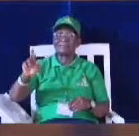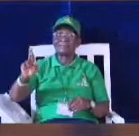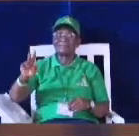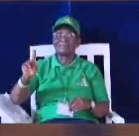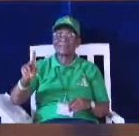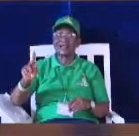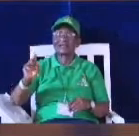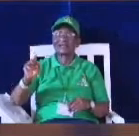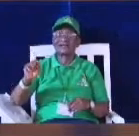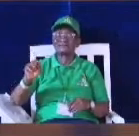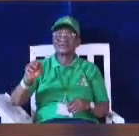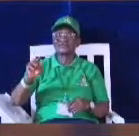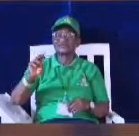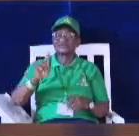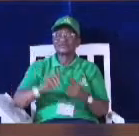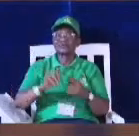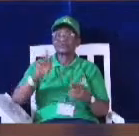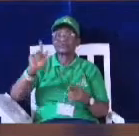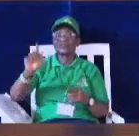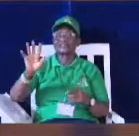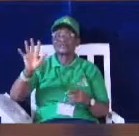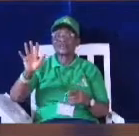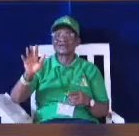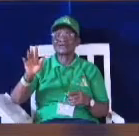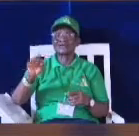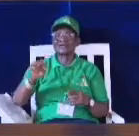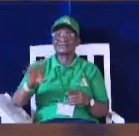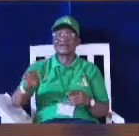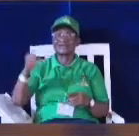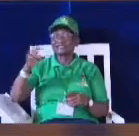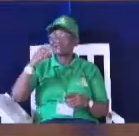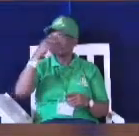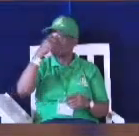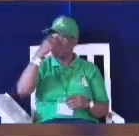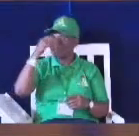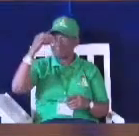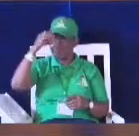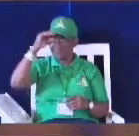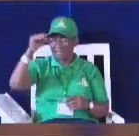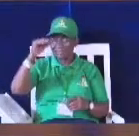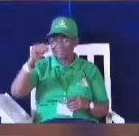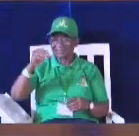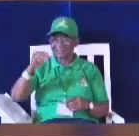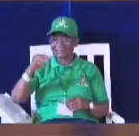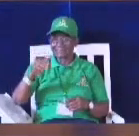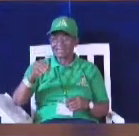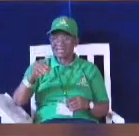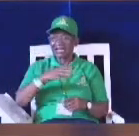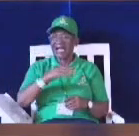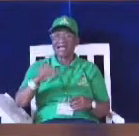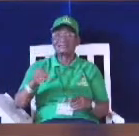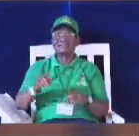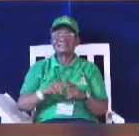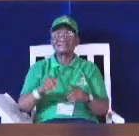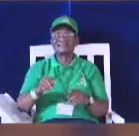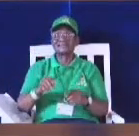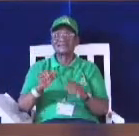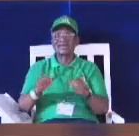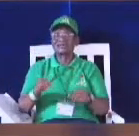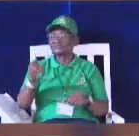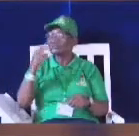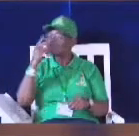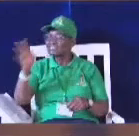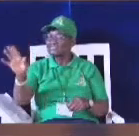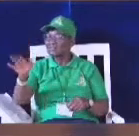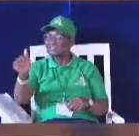to 25. Found a blind man, touched the blind man. As the blind man, can you see? He said, oh, I